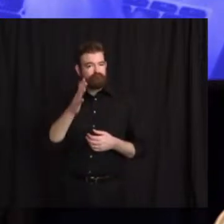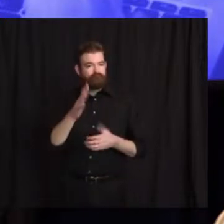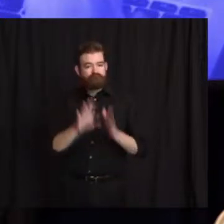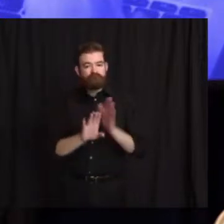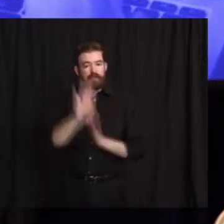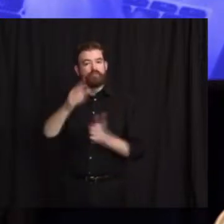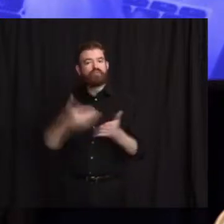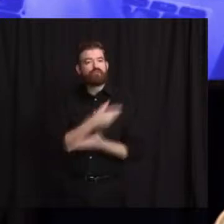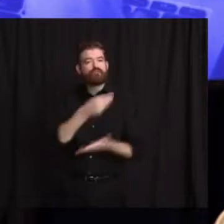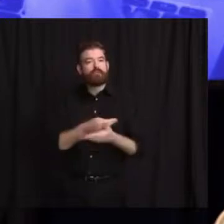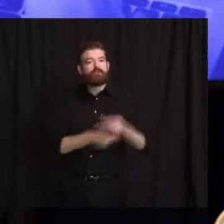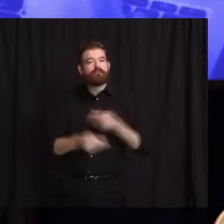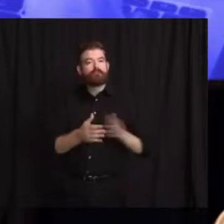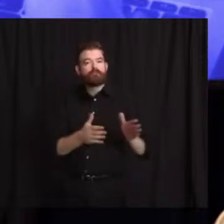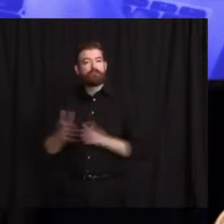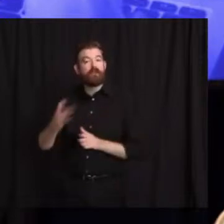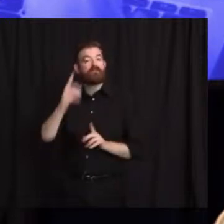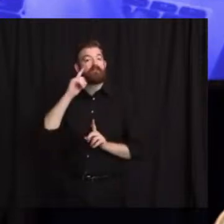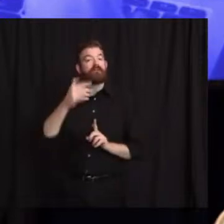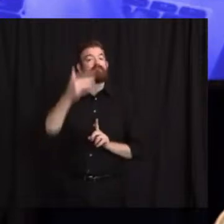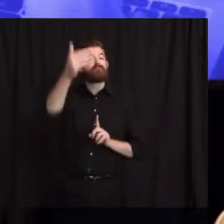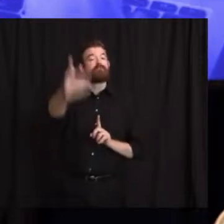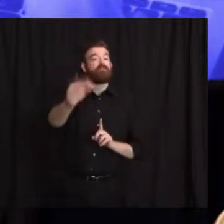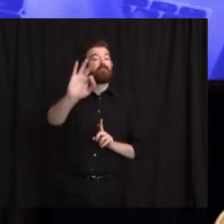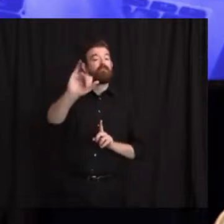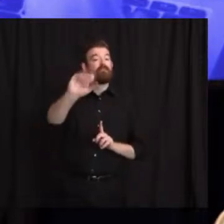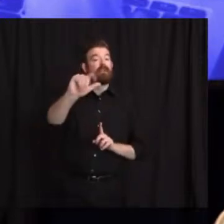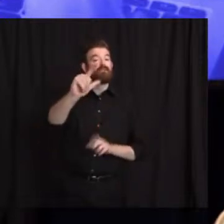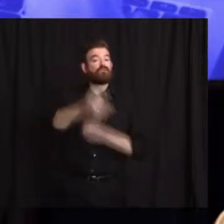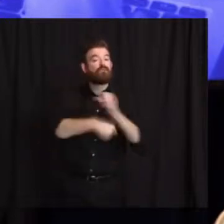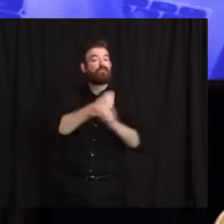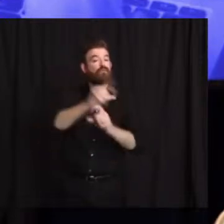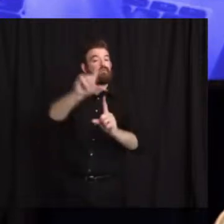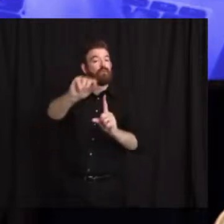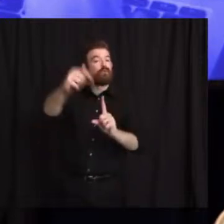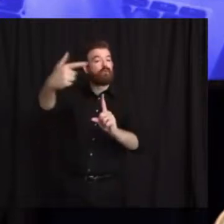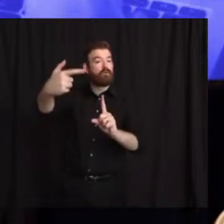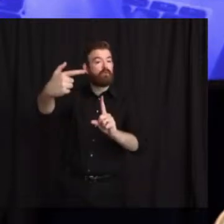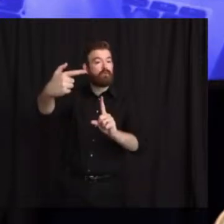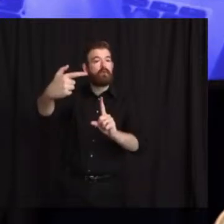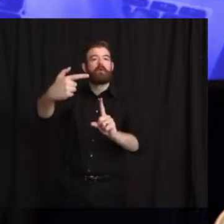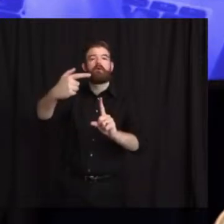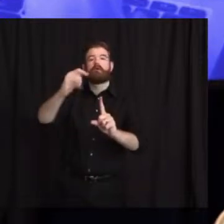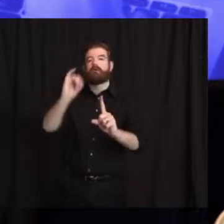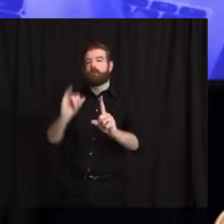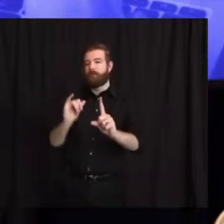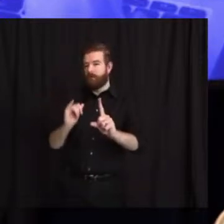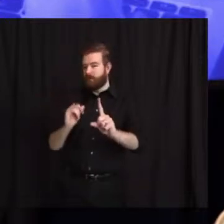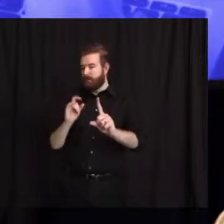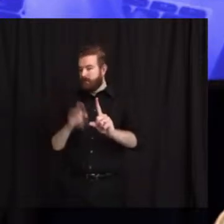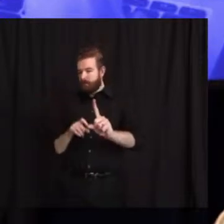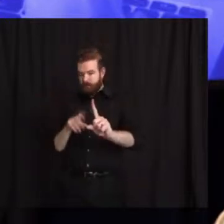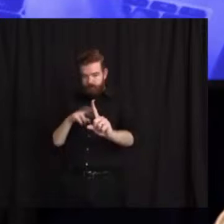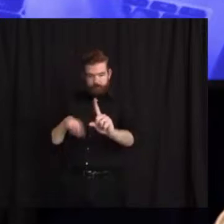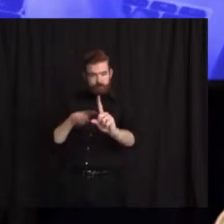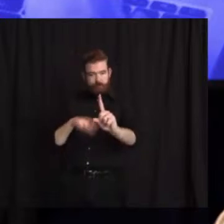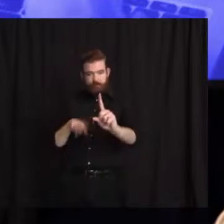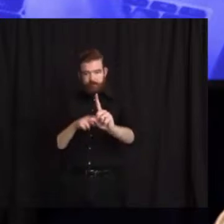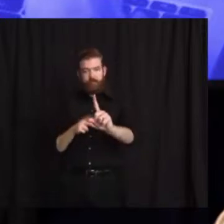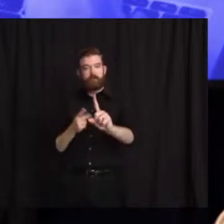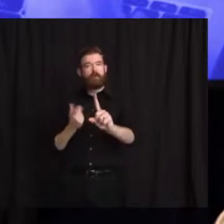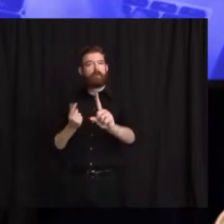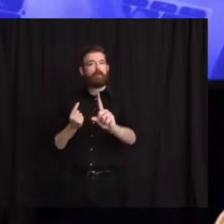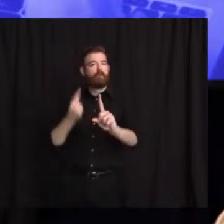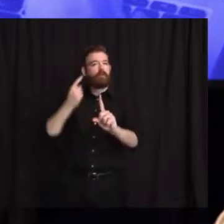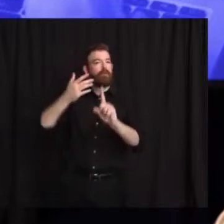through this, like we have many times before. Like the governor says, we're certainly not going to be spiking any footballs anytime